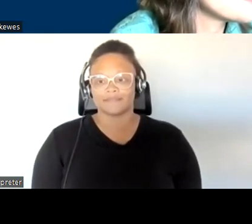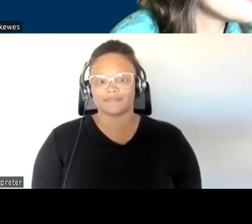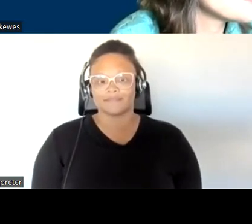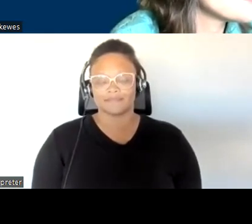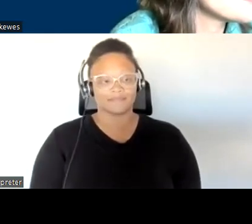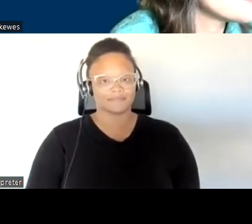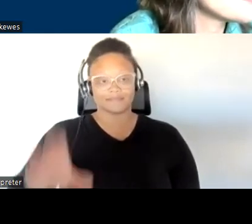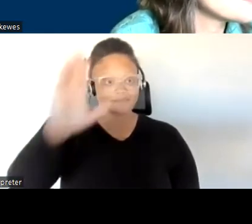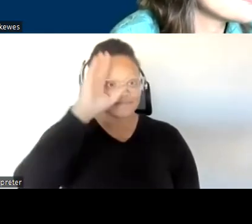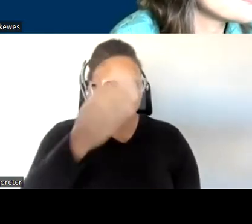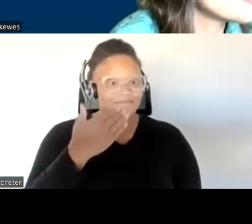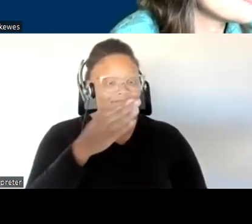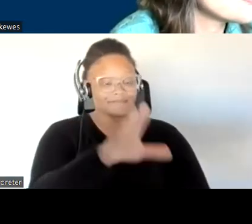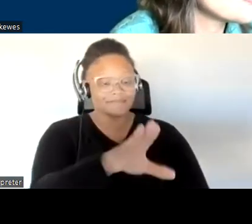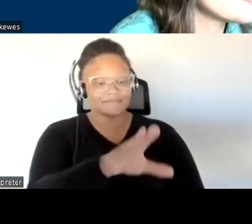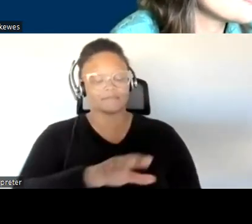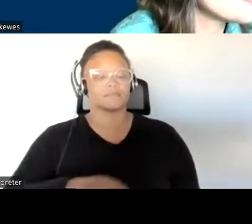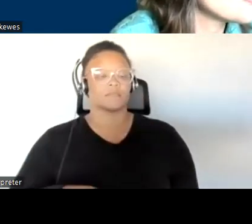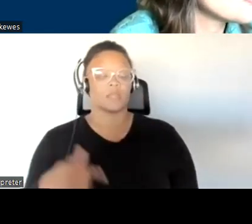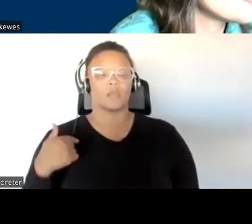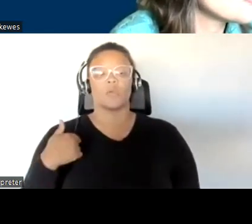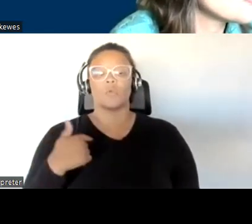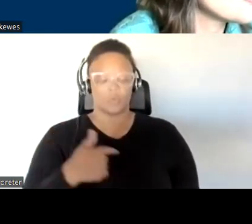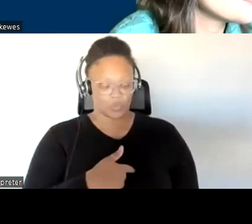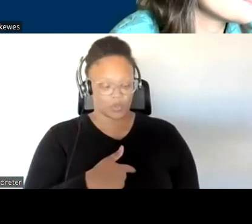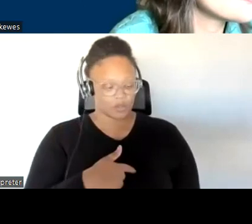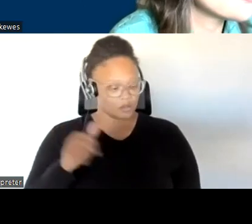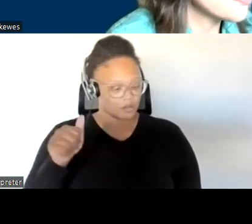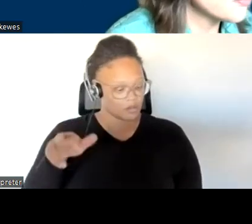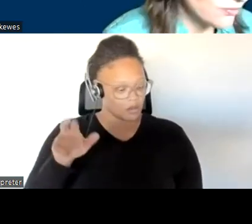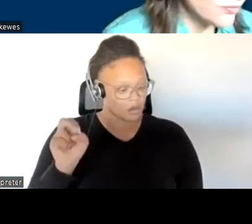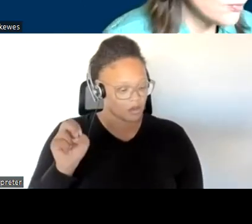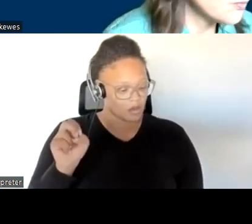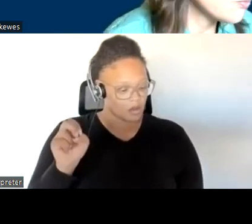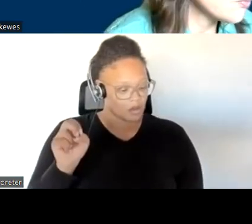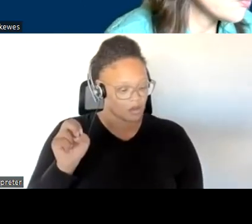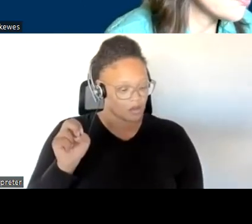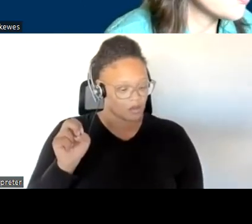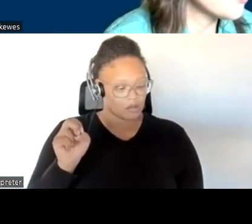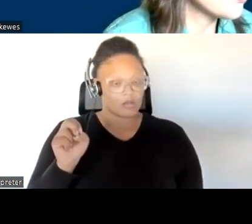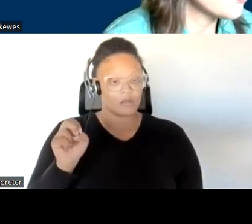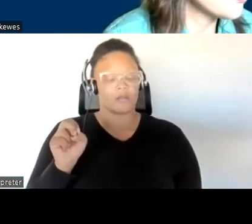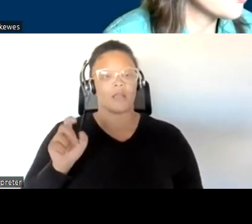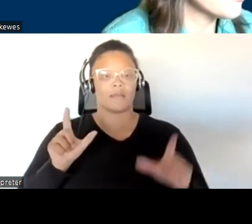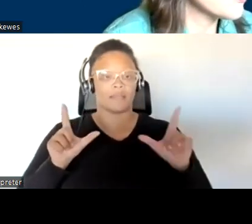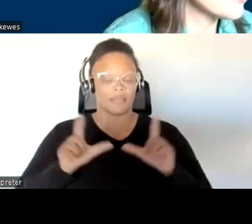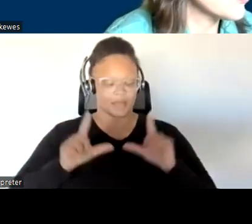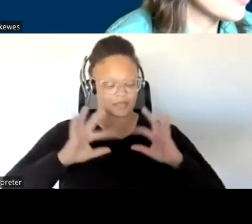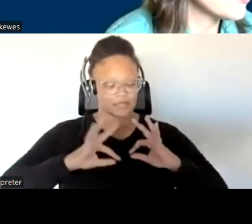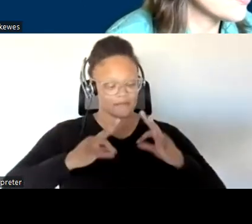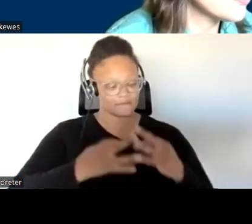Hi, good afternoon. We are a licensed family care,